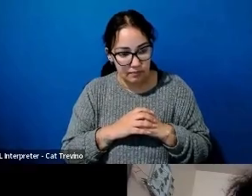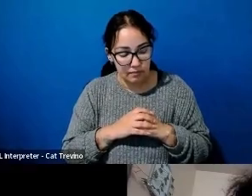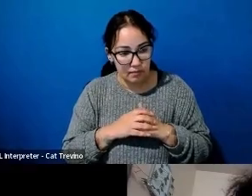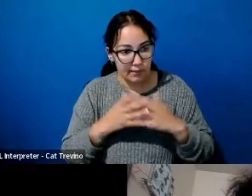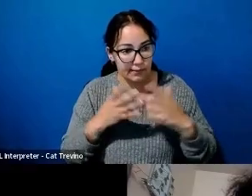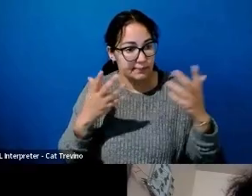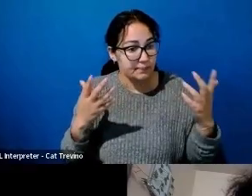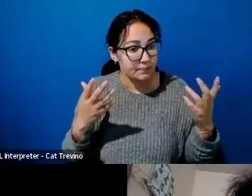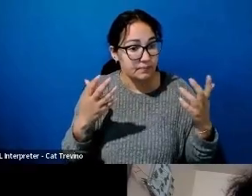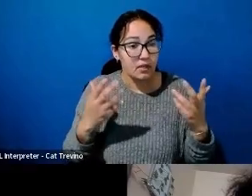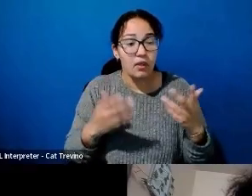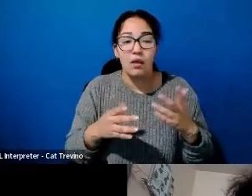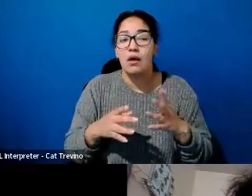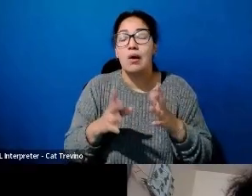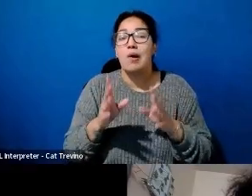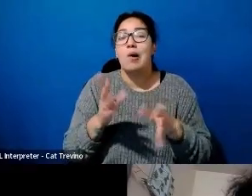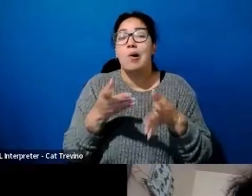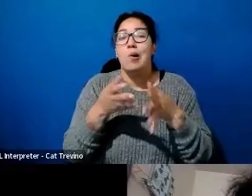Why our words matter.